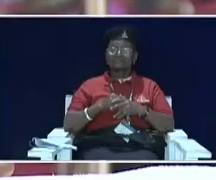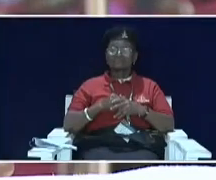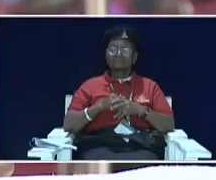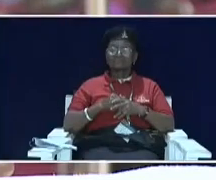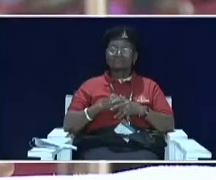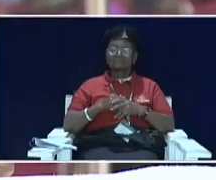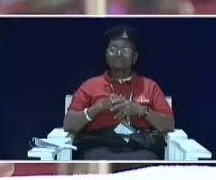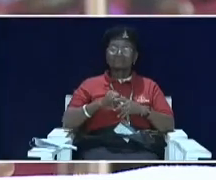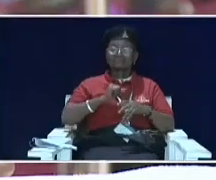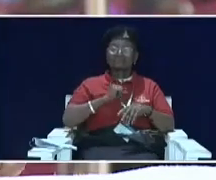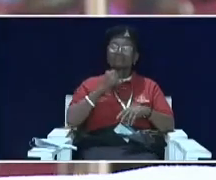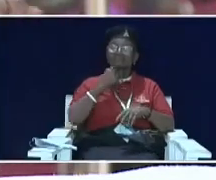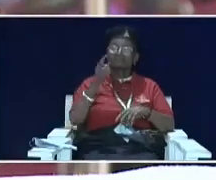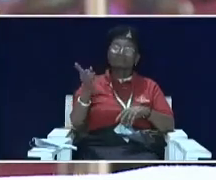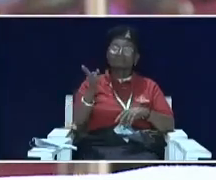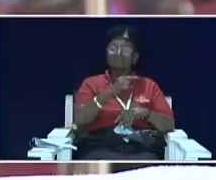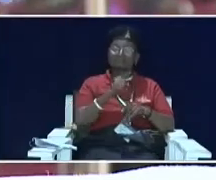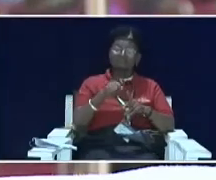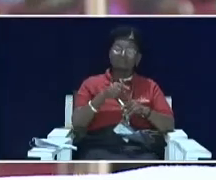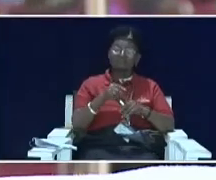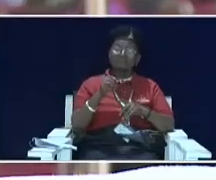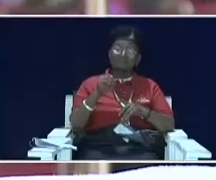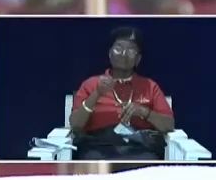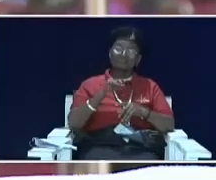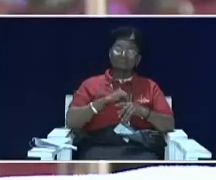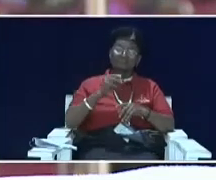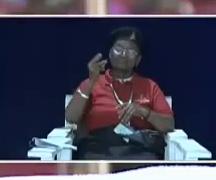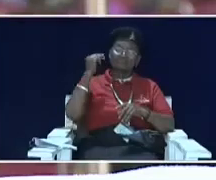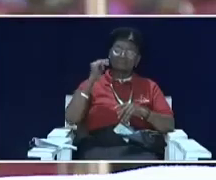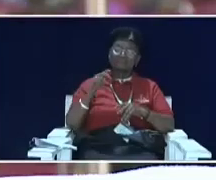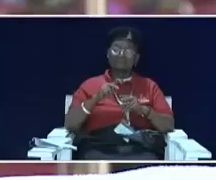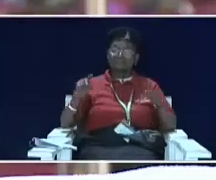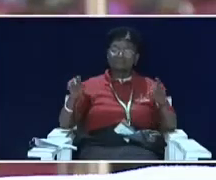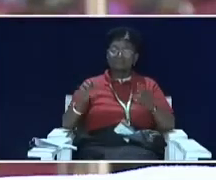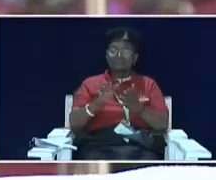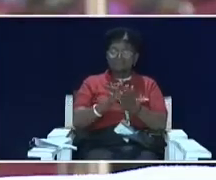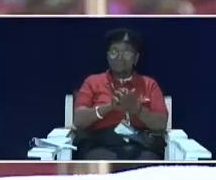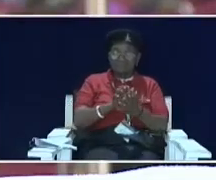I told you when I was a very small boy,